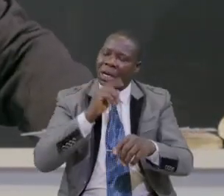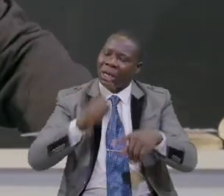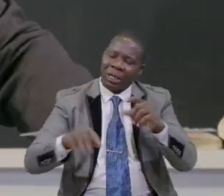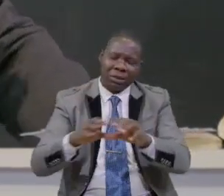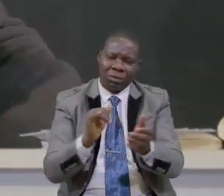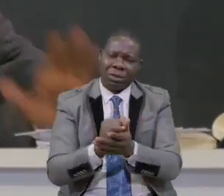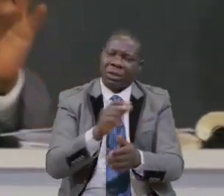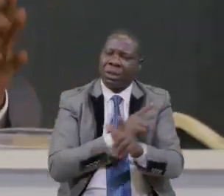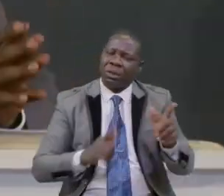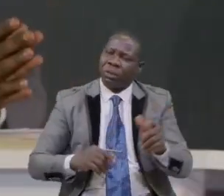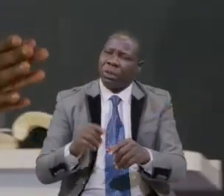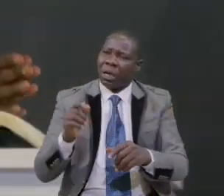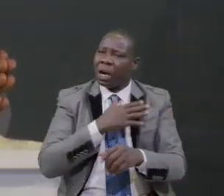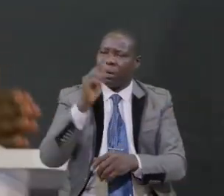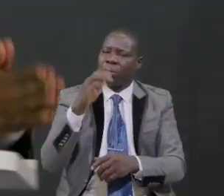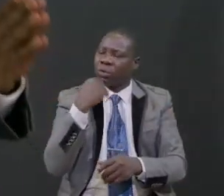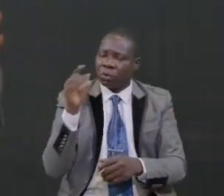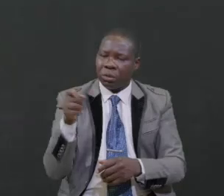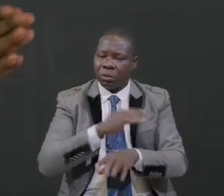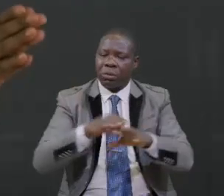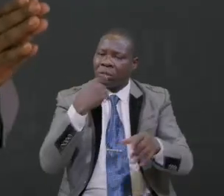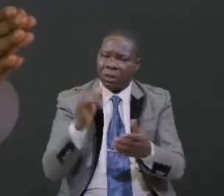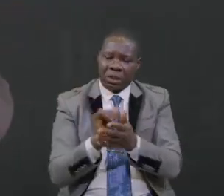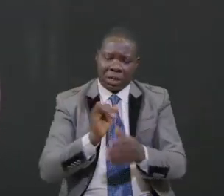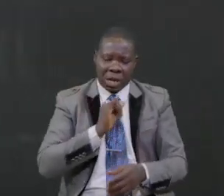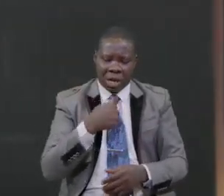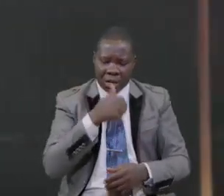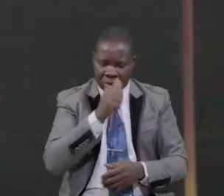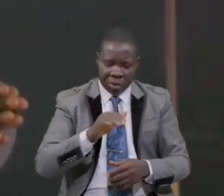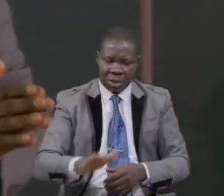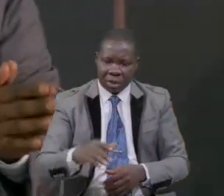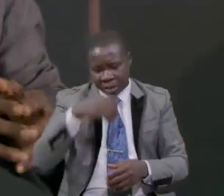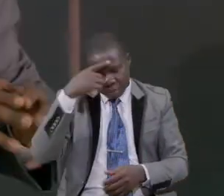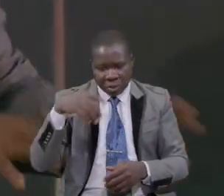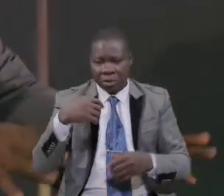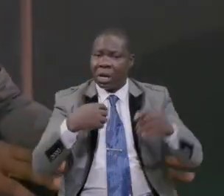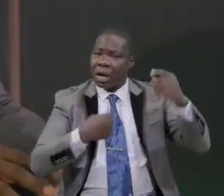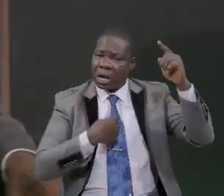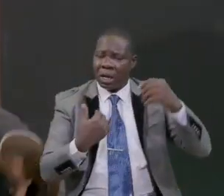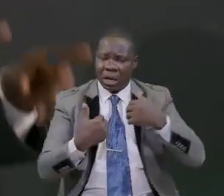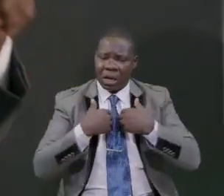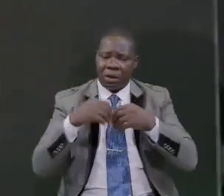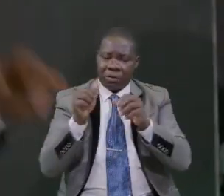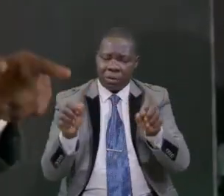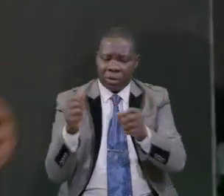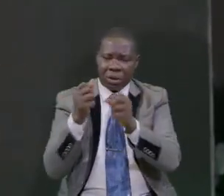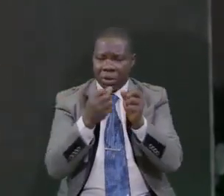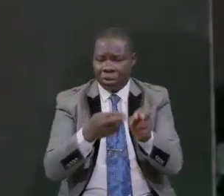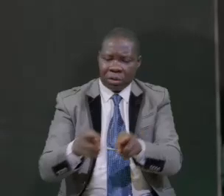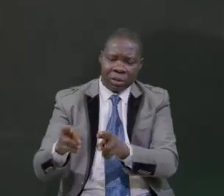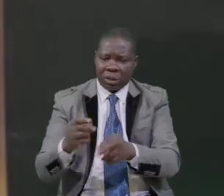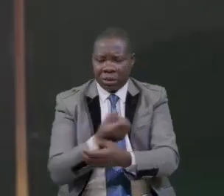a child, because I had already sanctified you, set you apart, separated you for